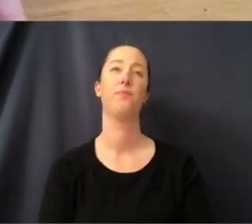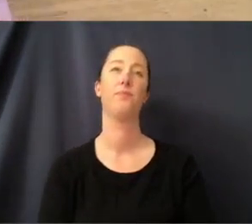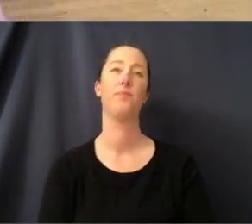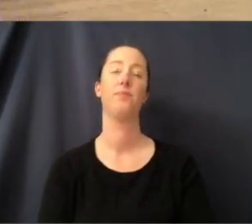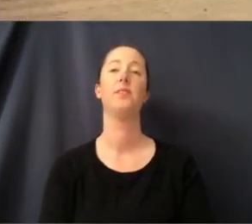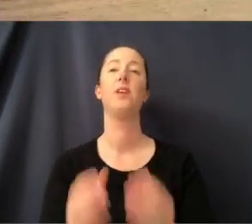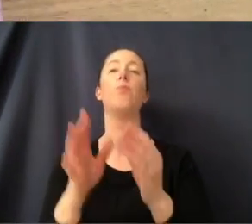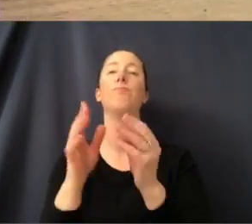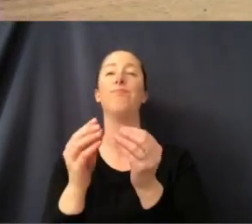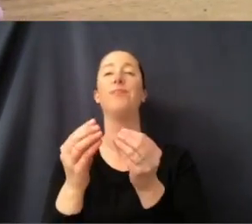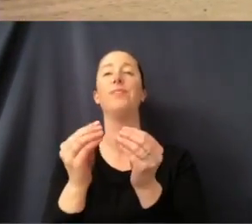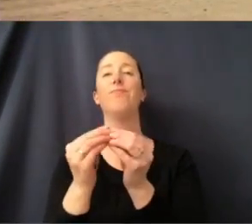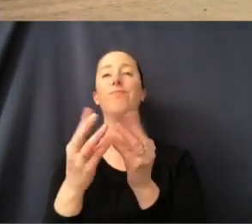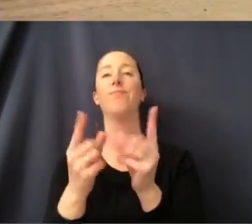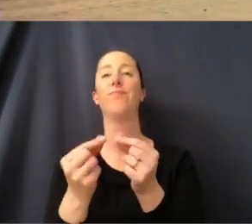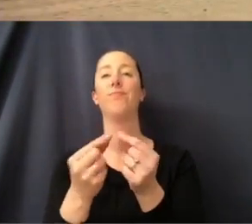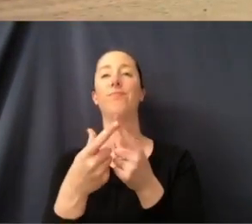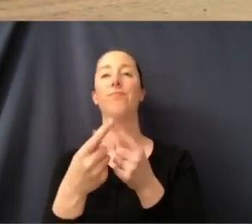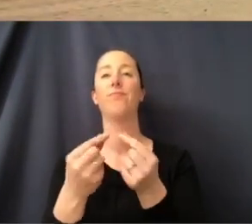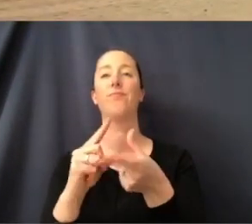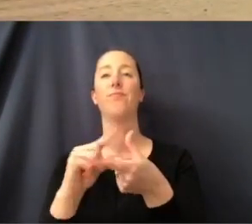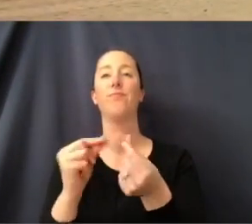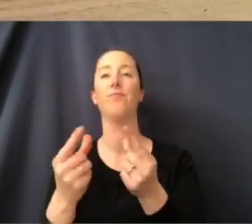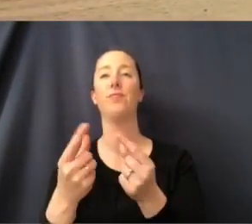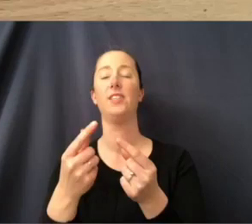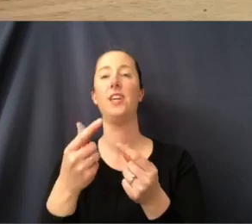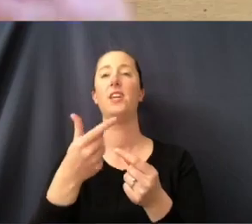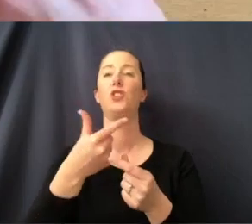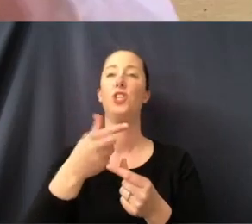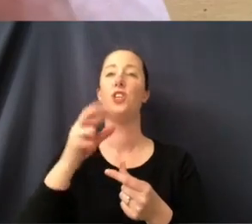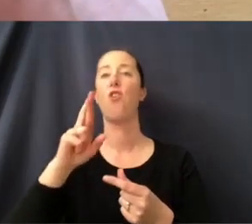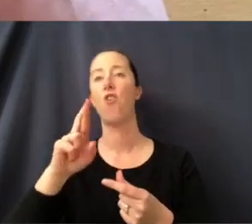Green. And then you would ask them to pick one of these numbers.